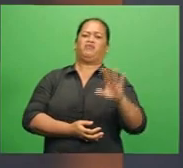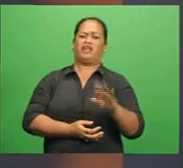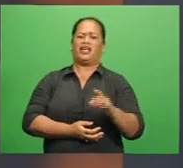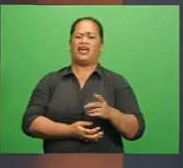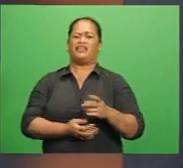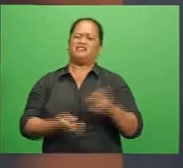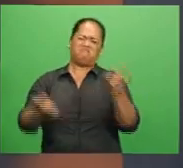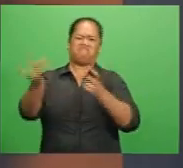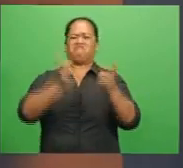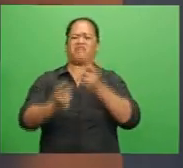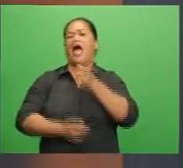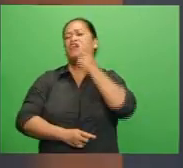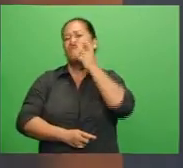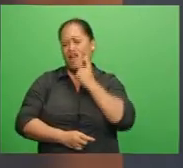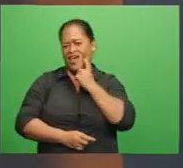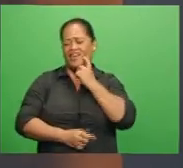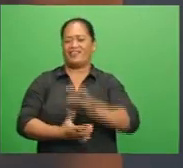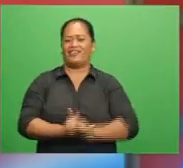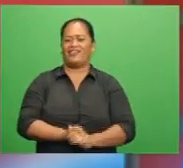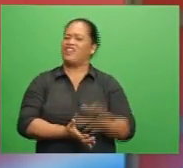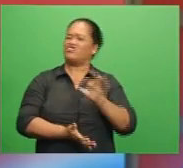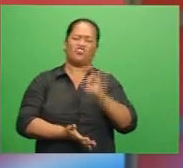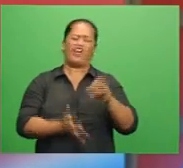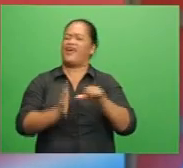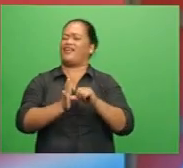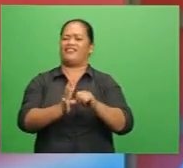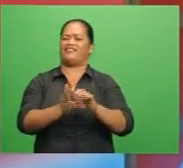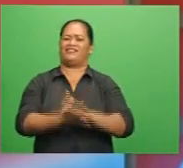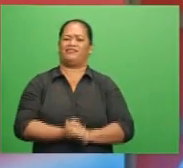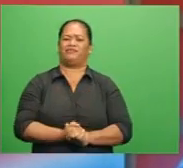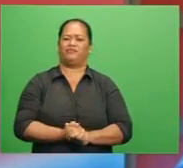out because it's not that hard.